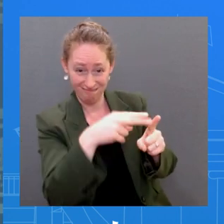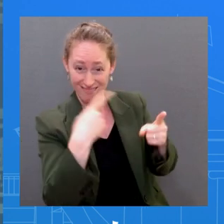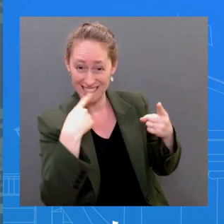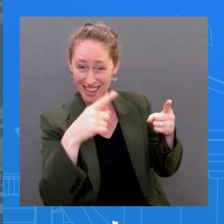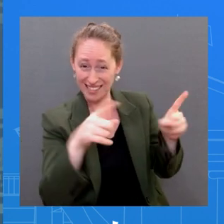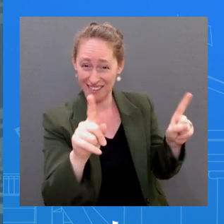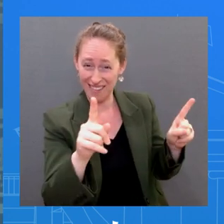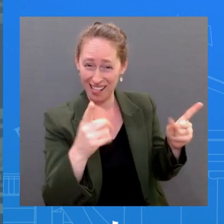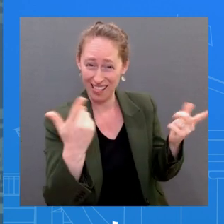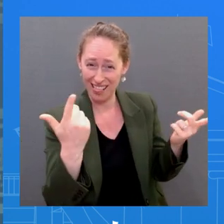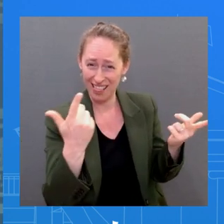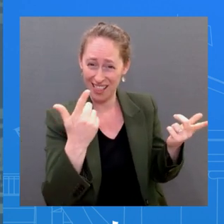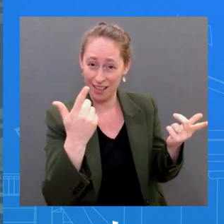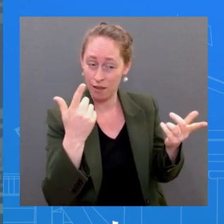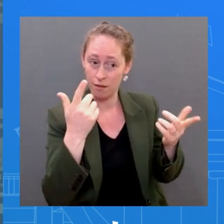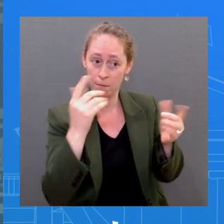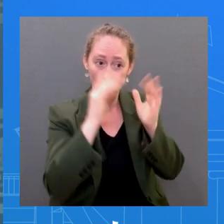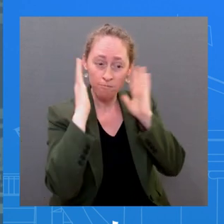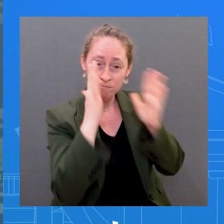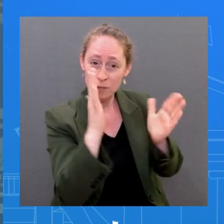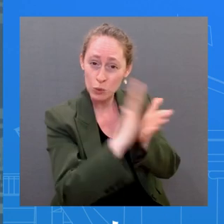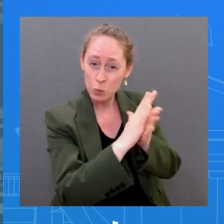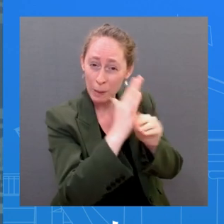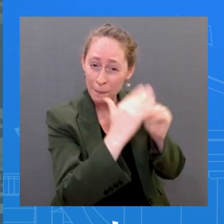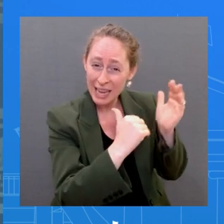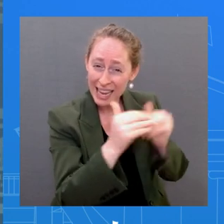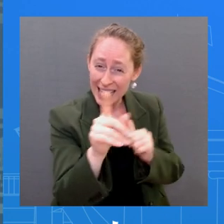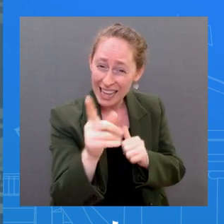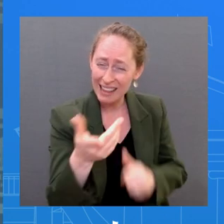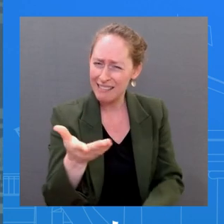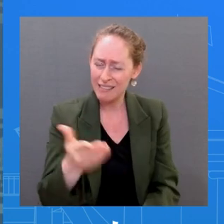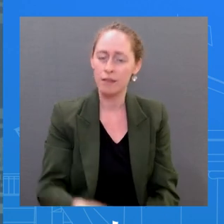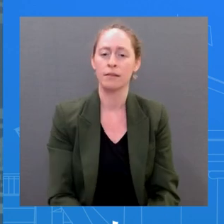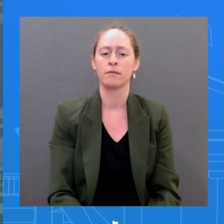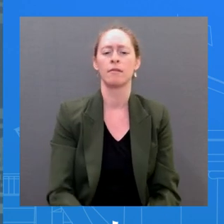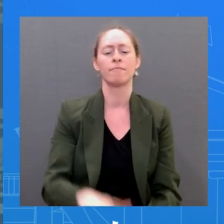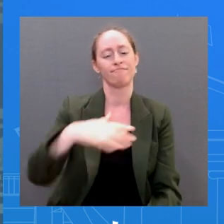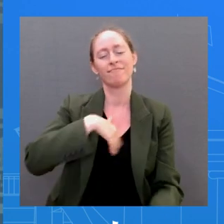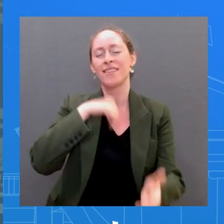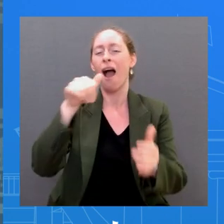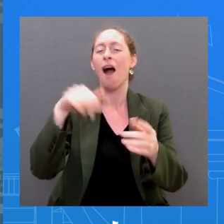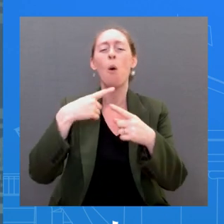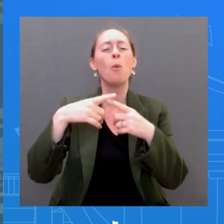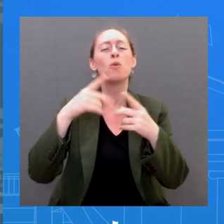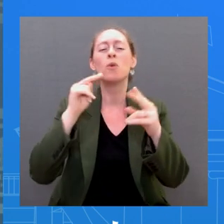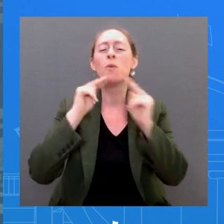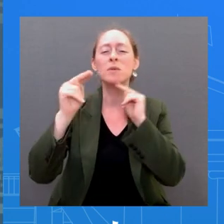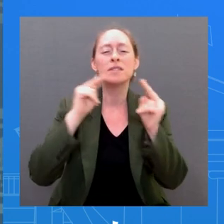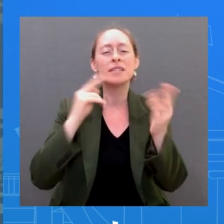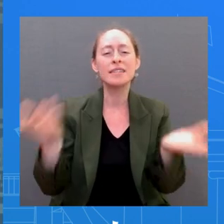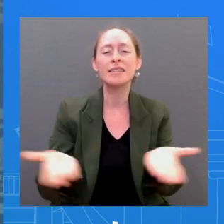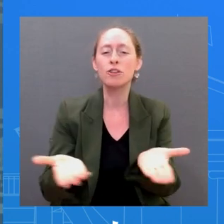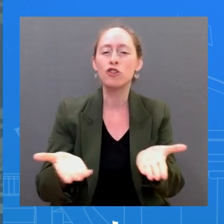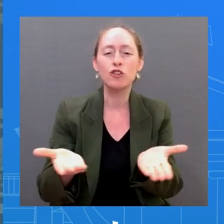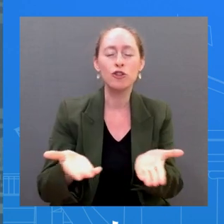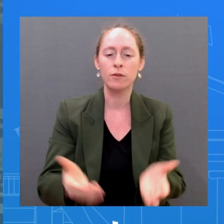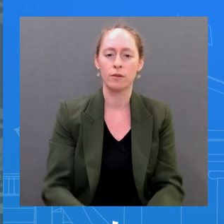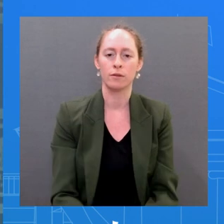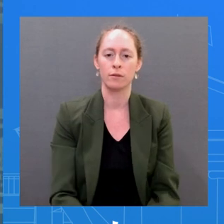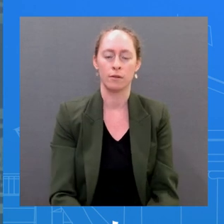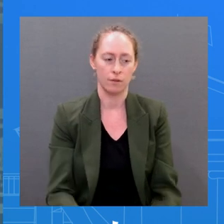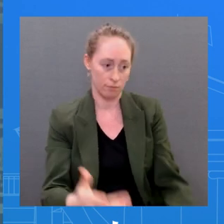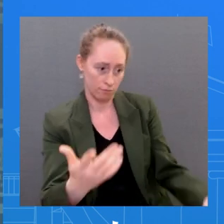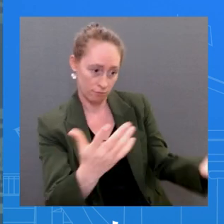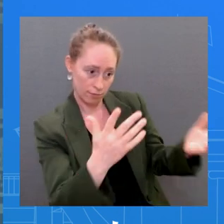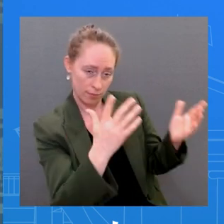It's a bipartisan conversation that's happening. It's going to be a bipartisan agreement. We see or we feel, and